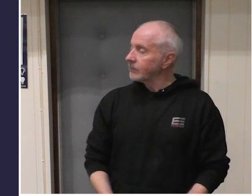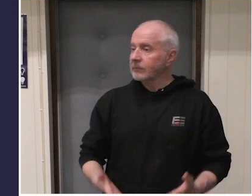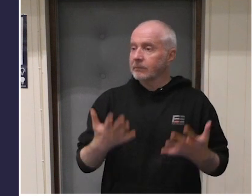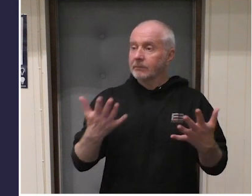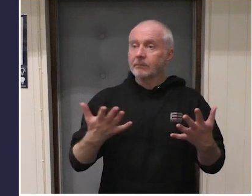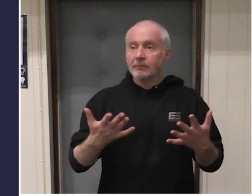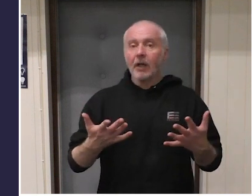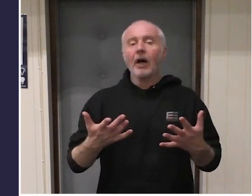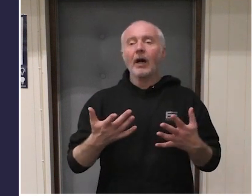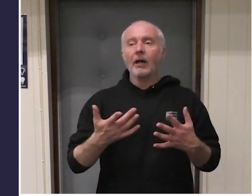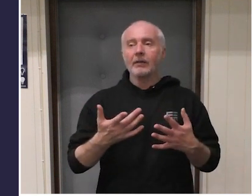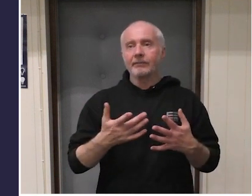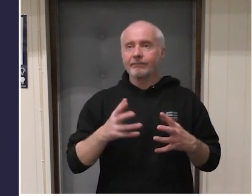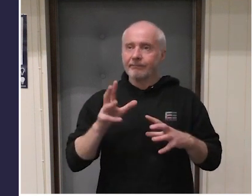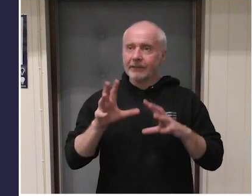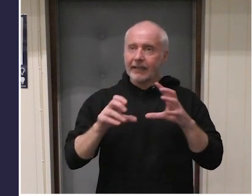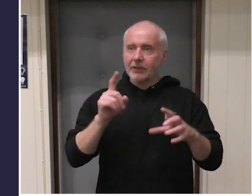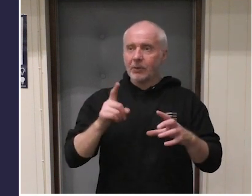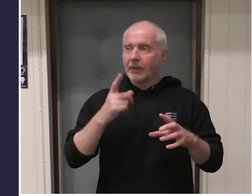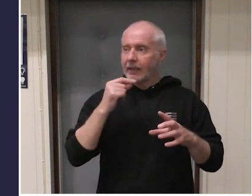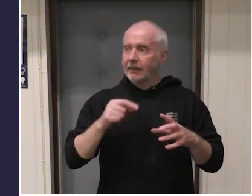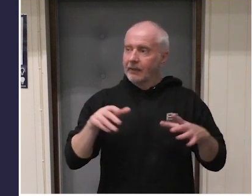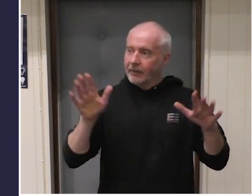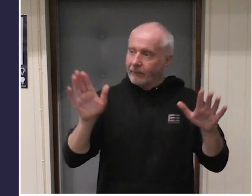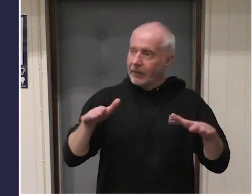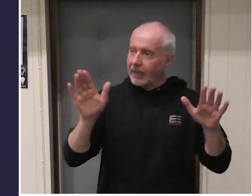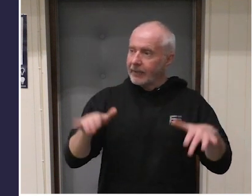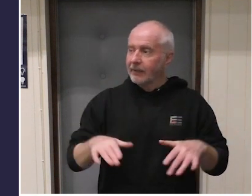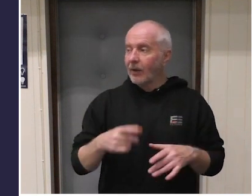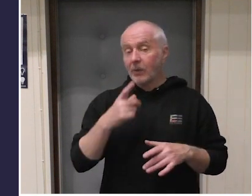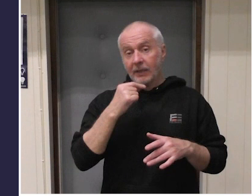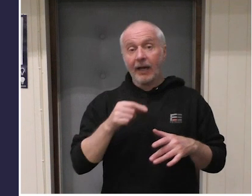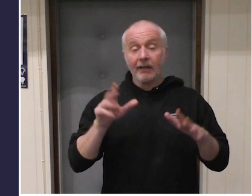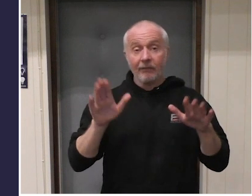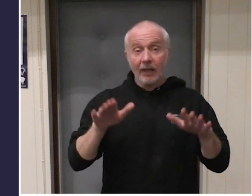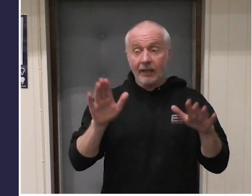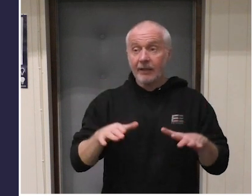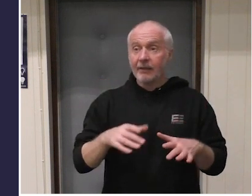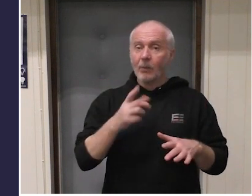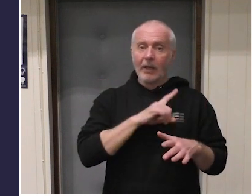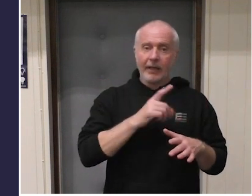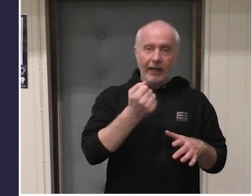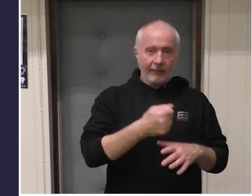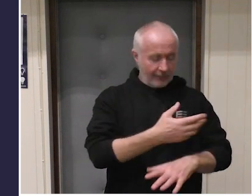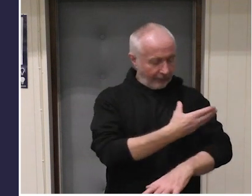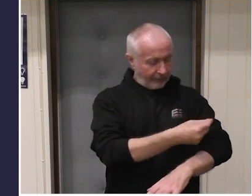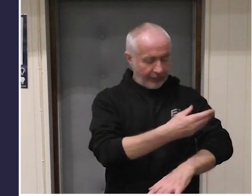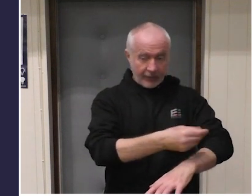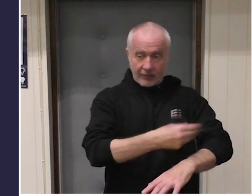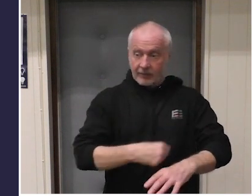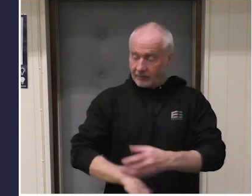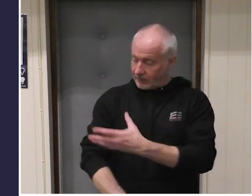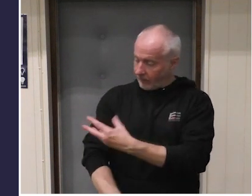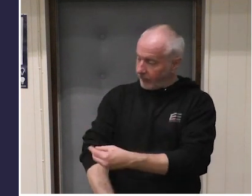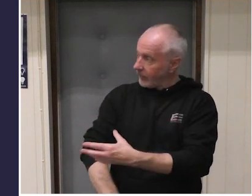That they flew. They could fly. Sorry, go ahead. I was going to say, it could fly. Yes. They can fly. Yeah. So the thing is, the jury